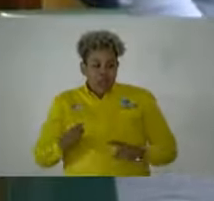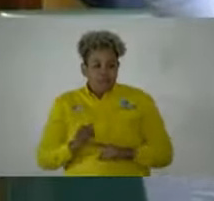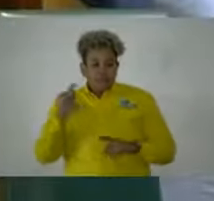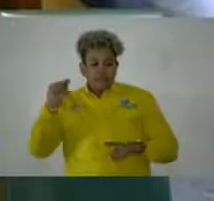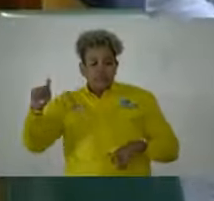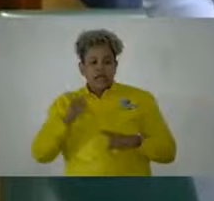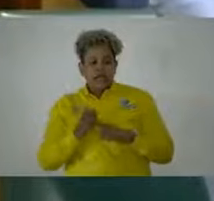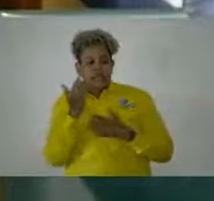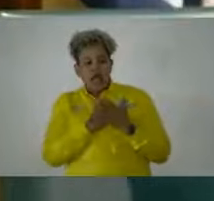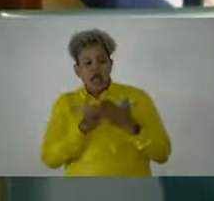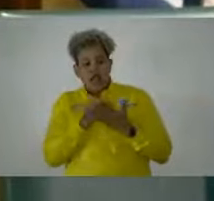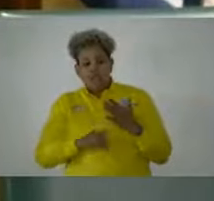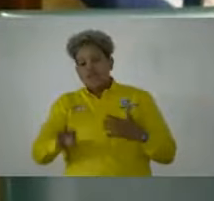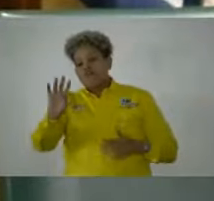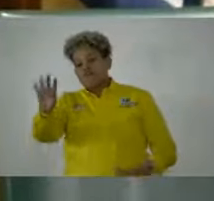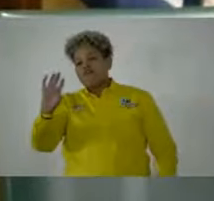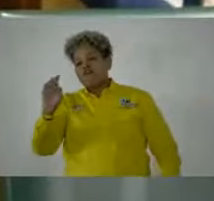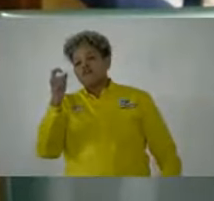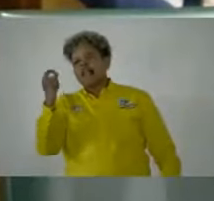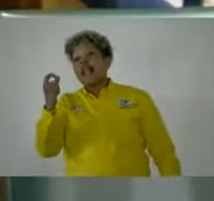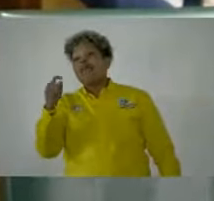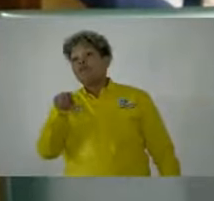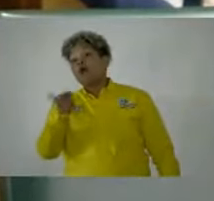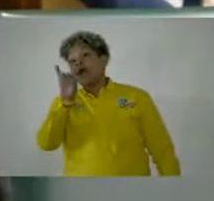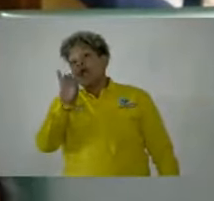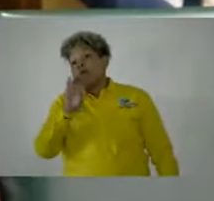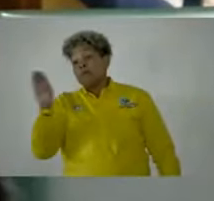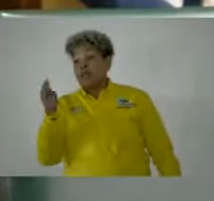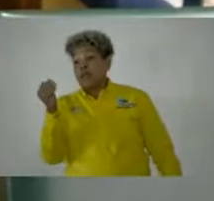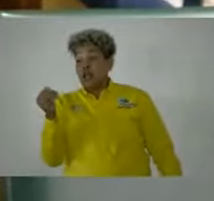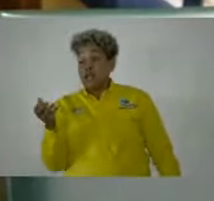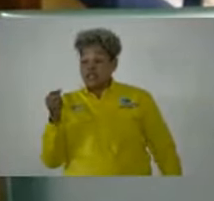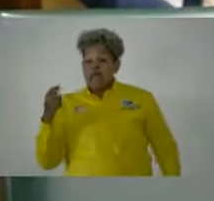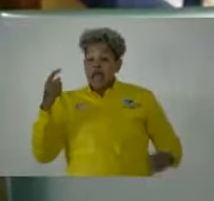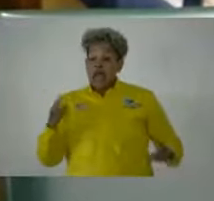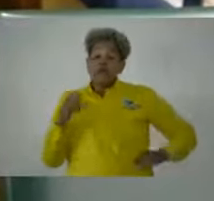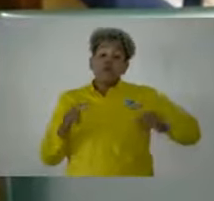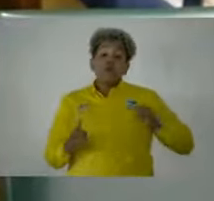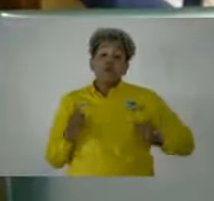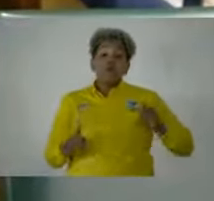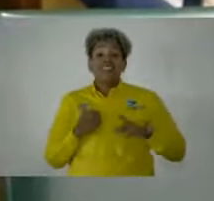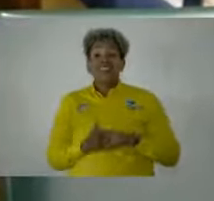tax collected was $411.8 billion, which was